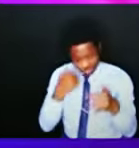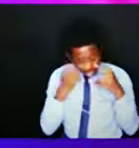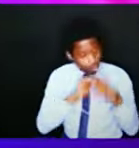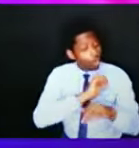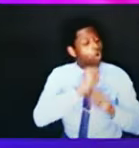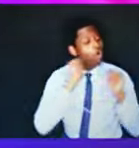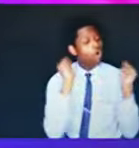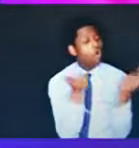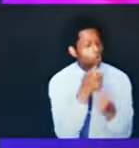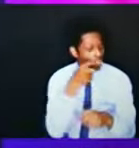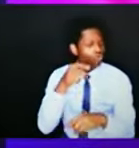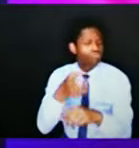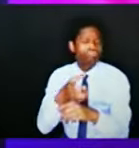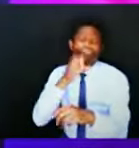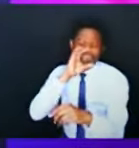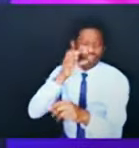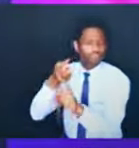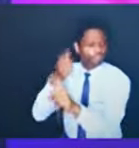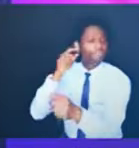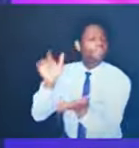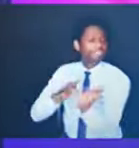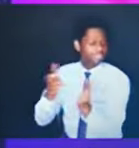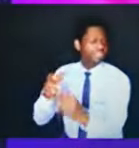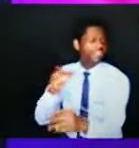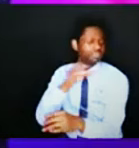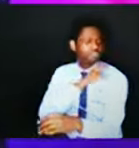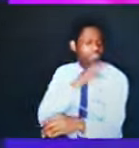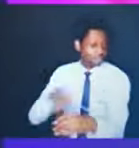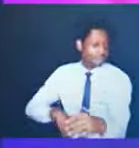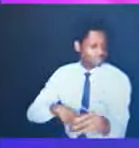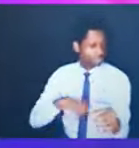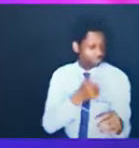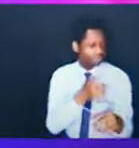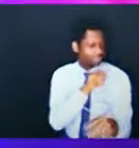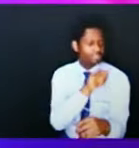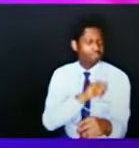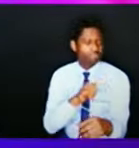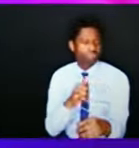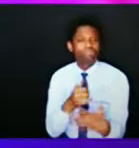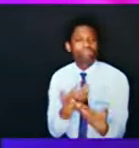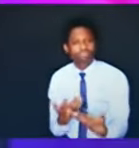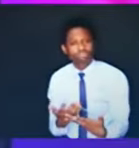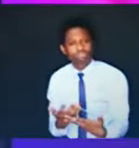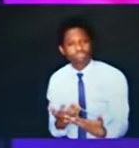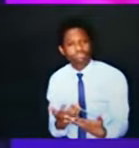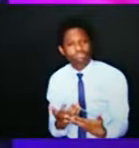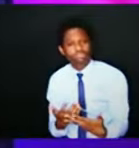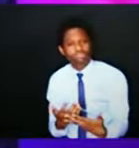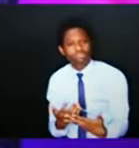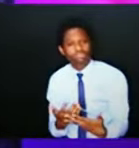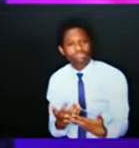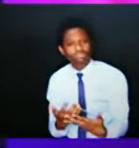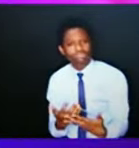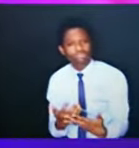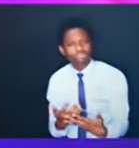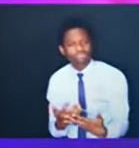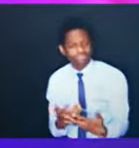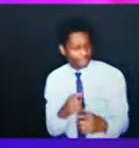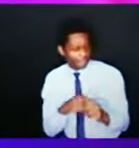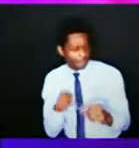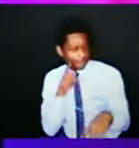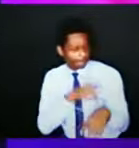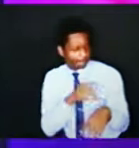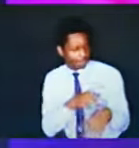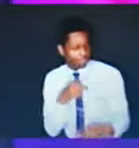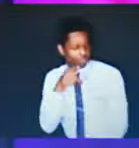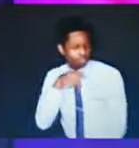Now one num free home fem botaya di wong echire numu na obotan no any Christo. Now but for Paul,